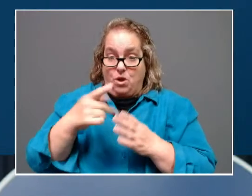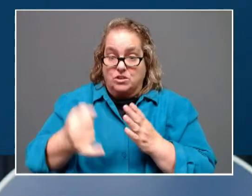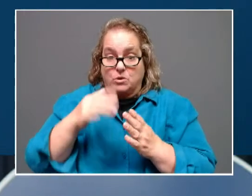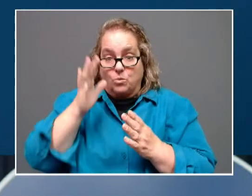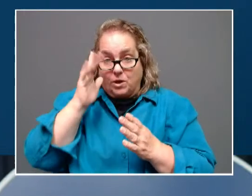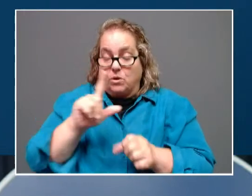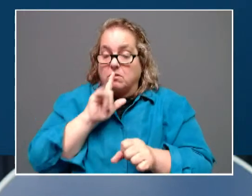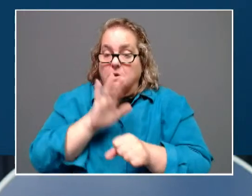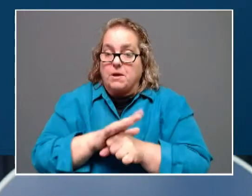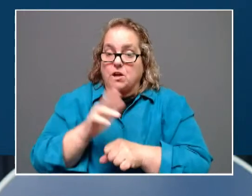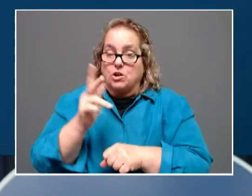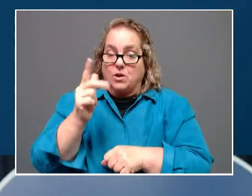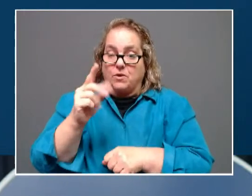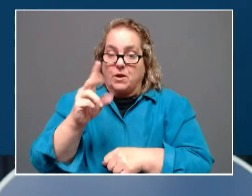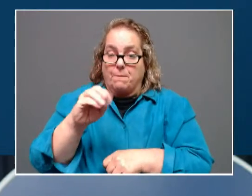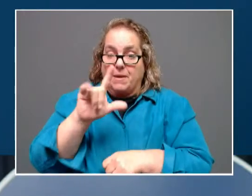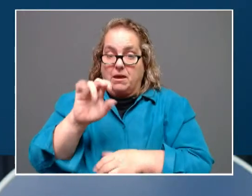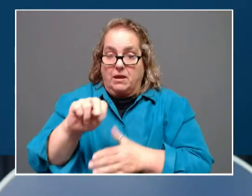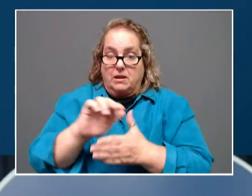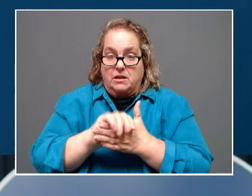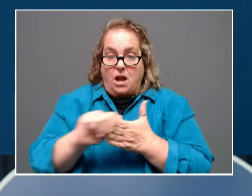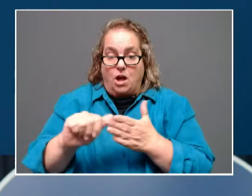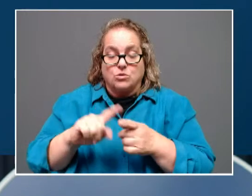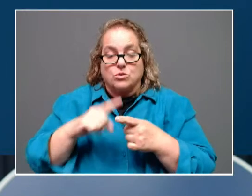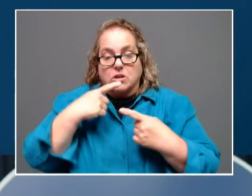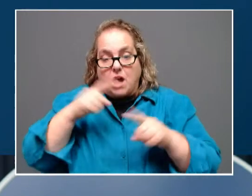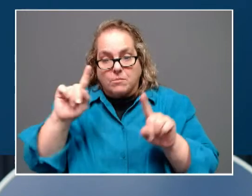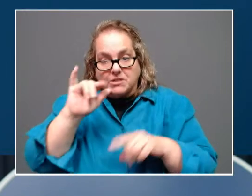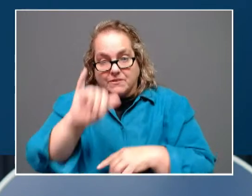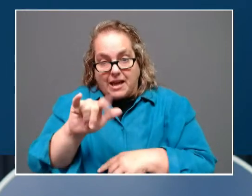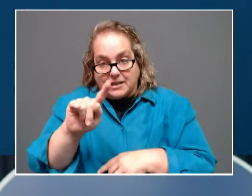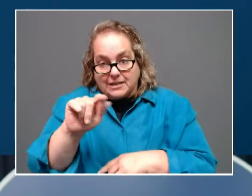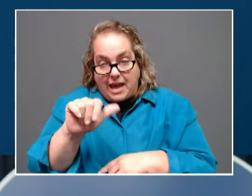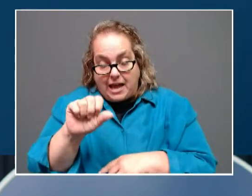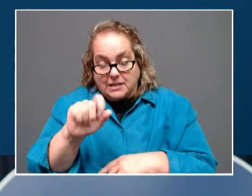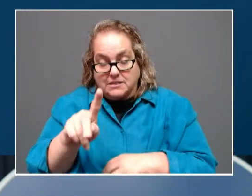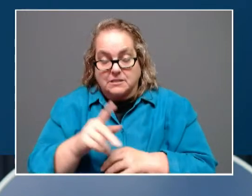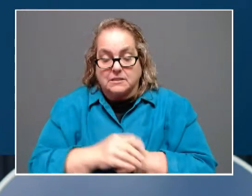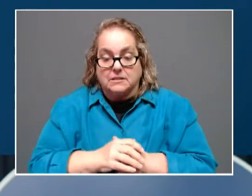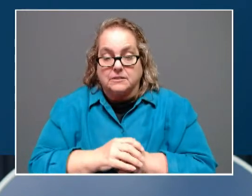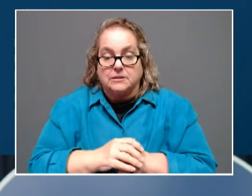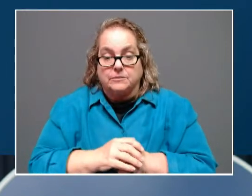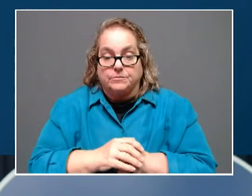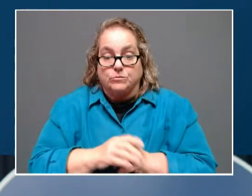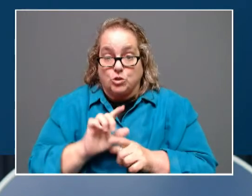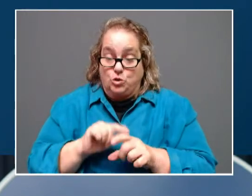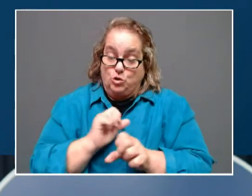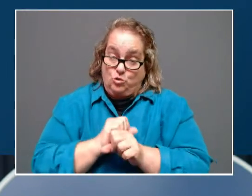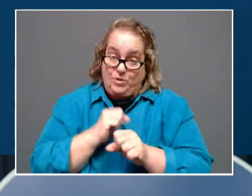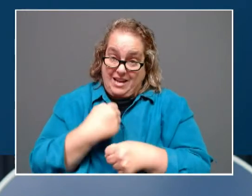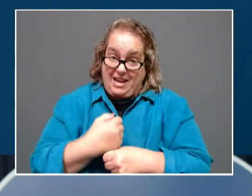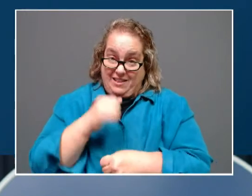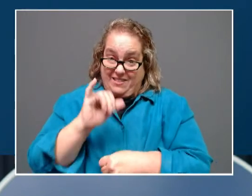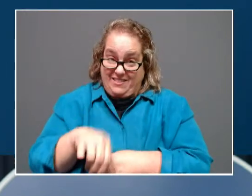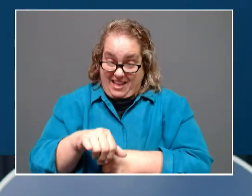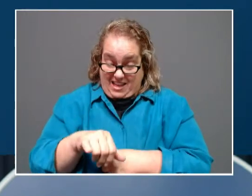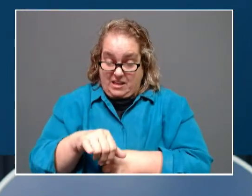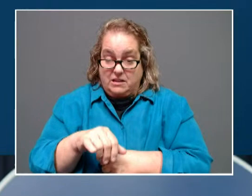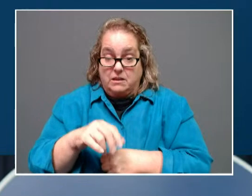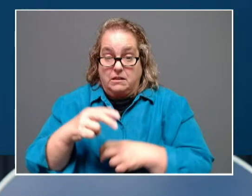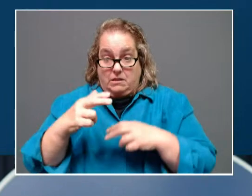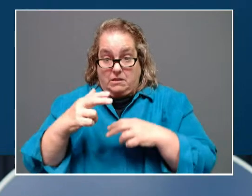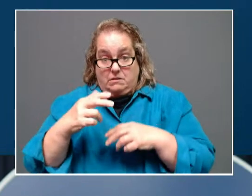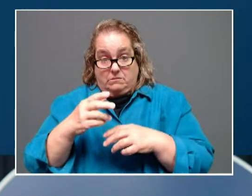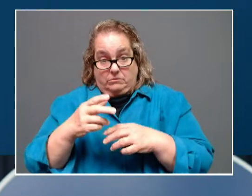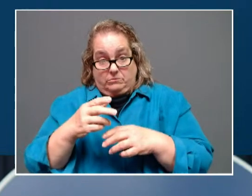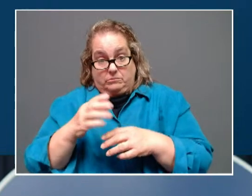to accomplishing this task. To create the facility, it's important to note that we'll be